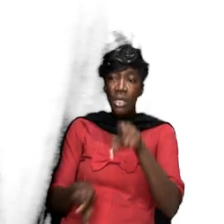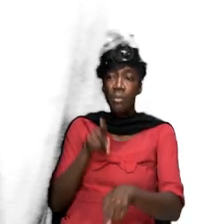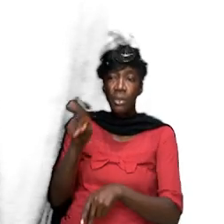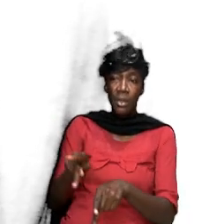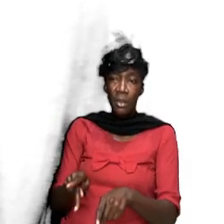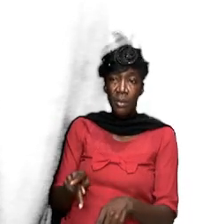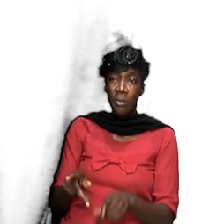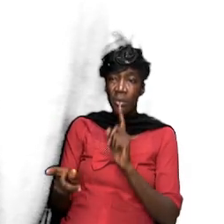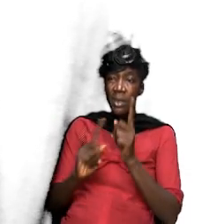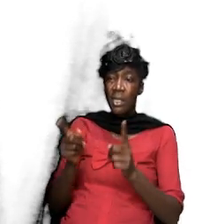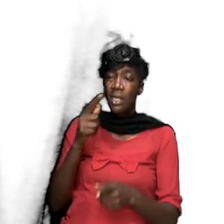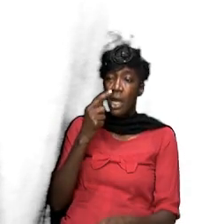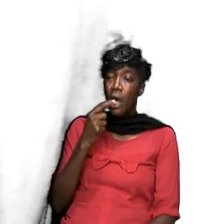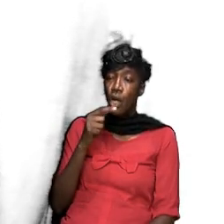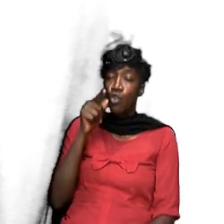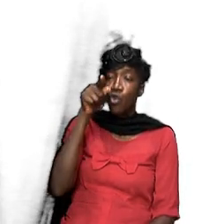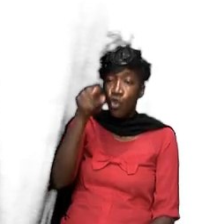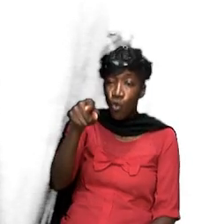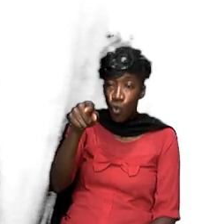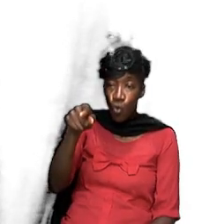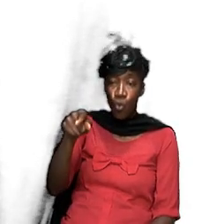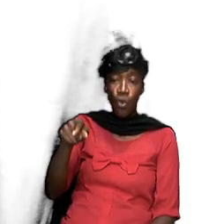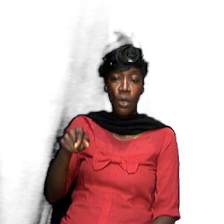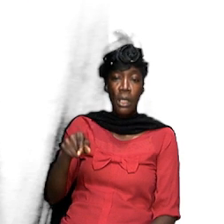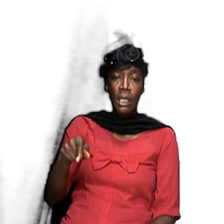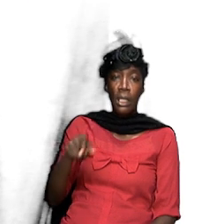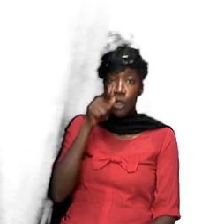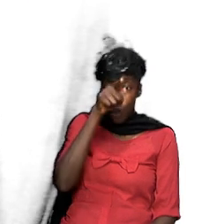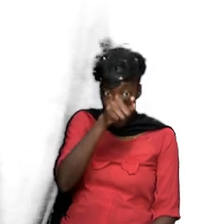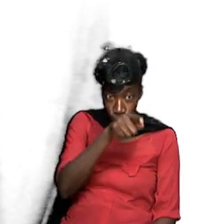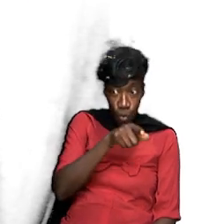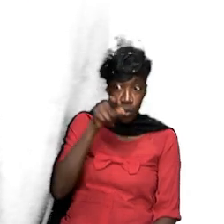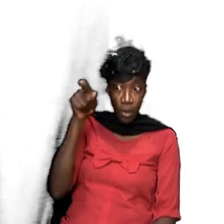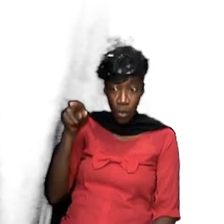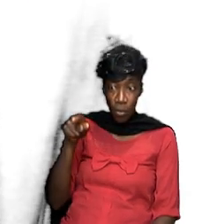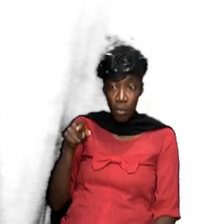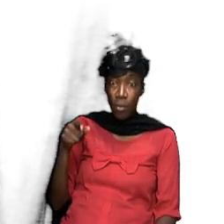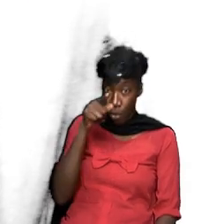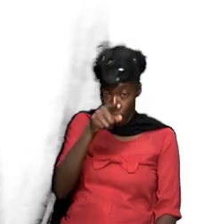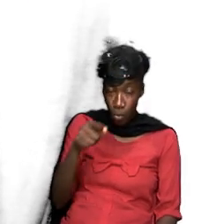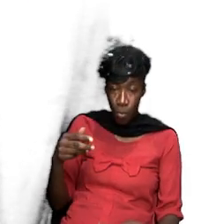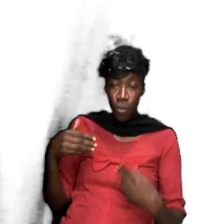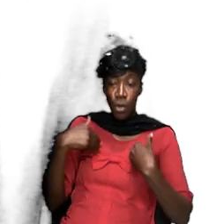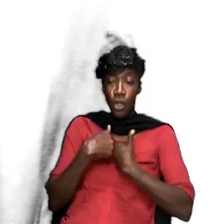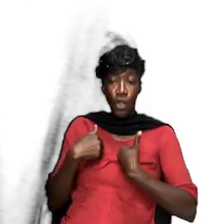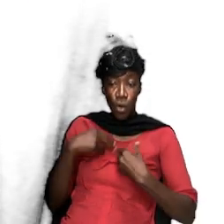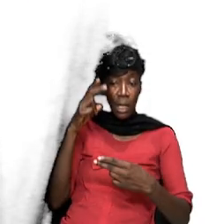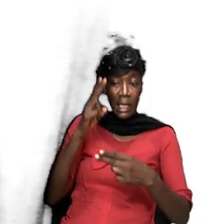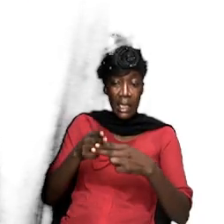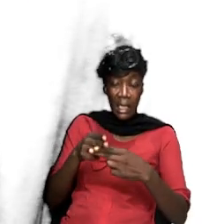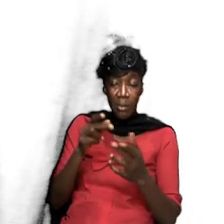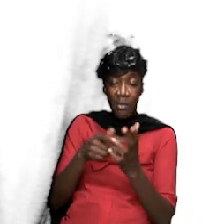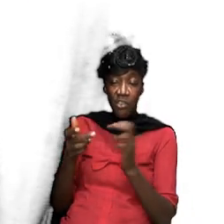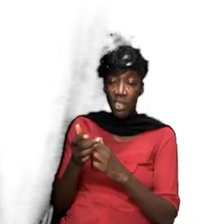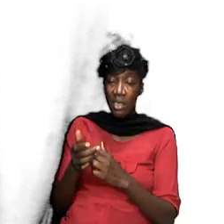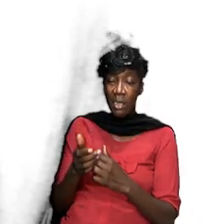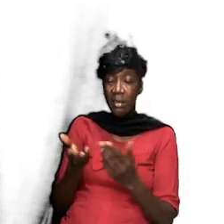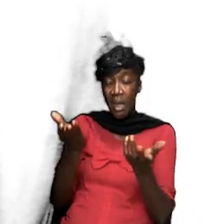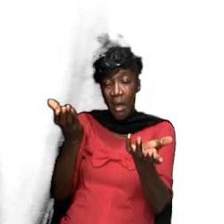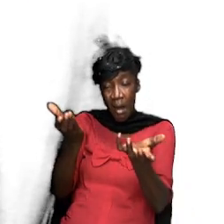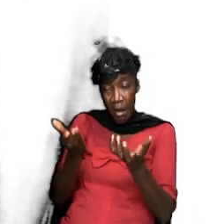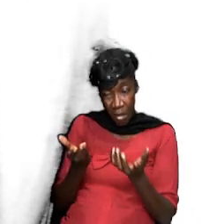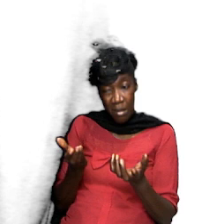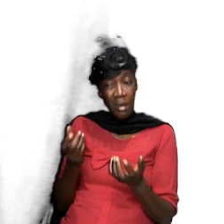people, I talk to you right now in the name of Jesus Christ. You're young. And I understand that you want